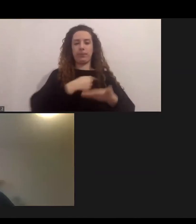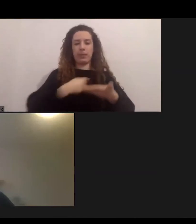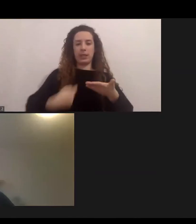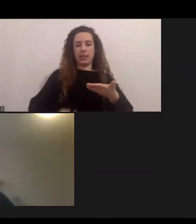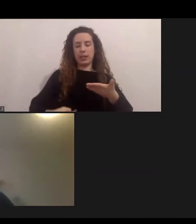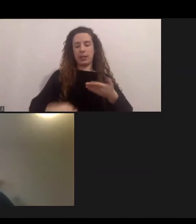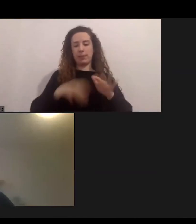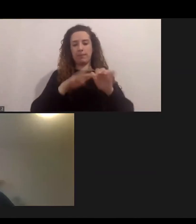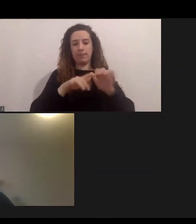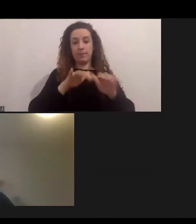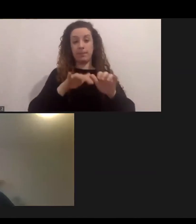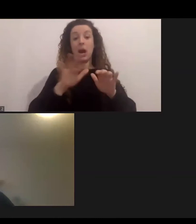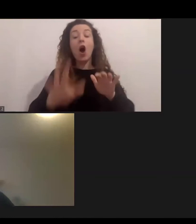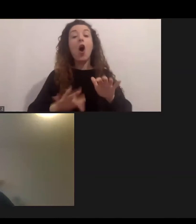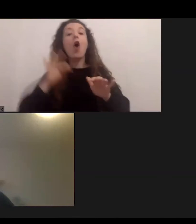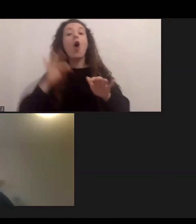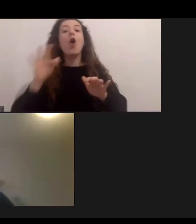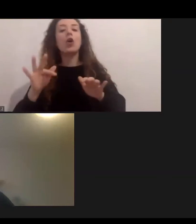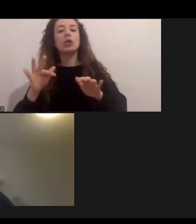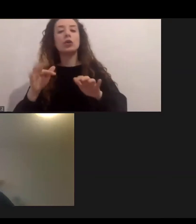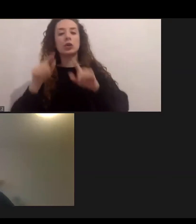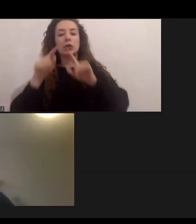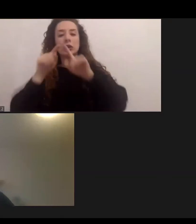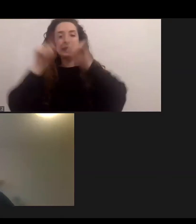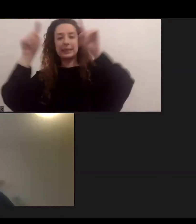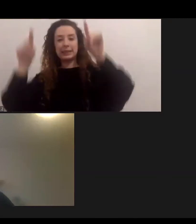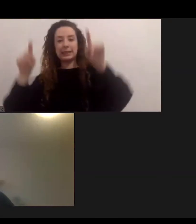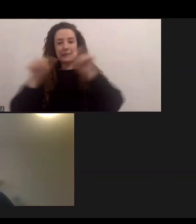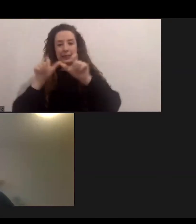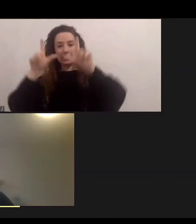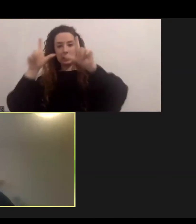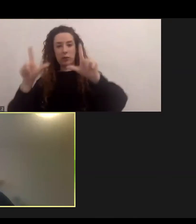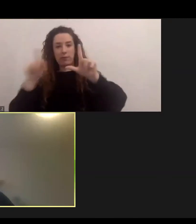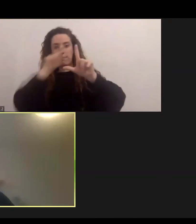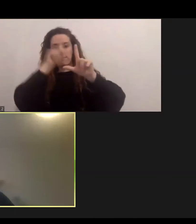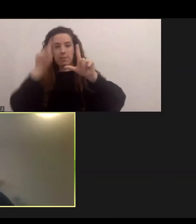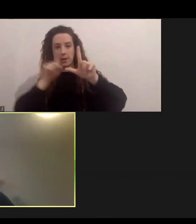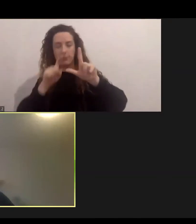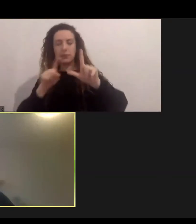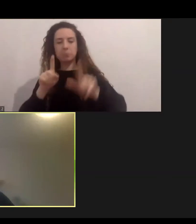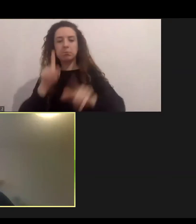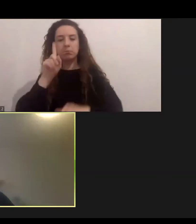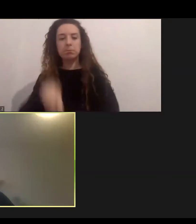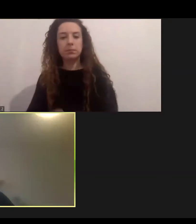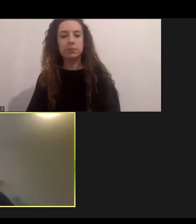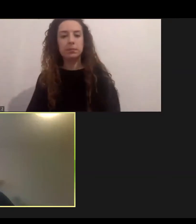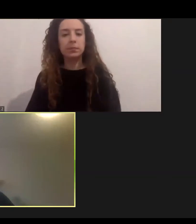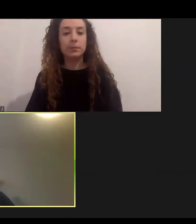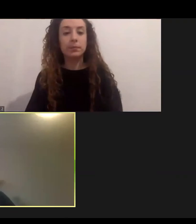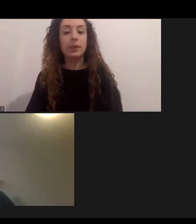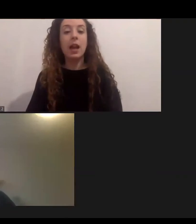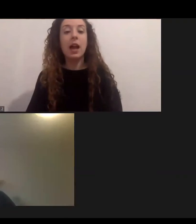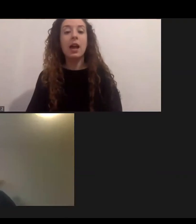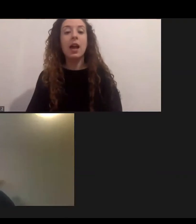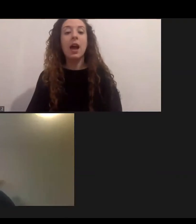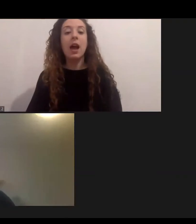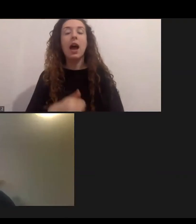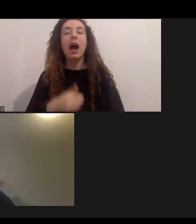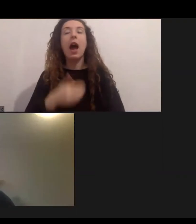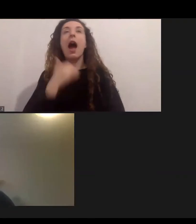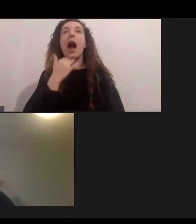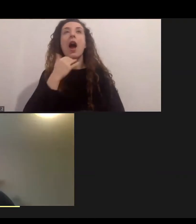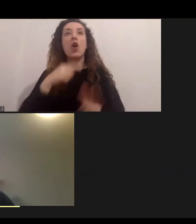very challenging to pass this kind of handwriting exams. But now I am